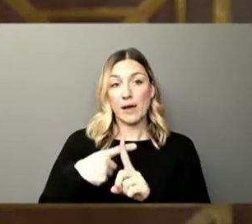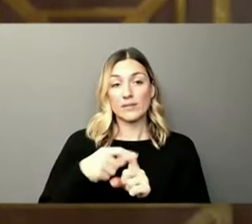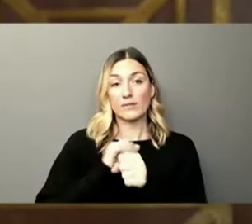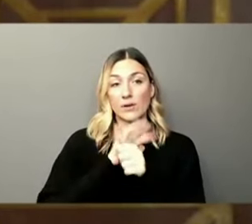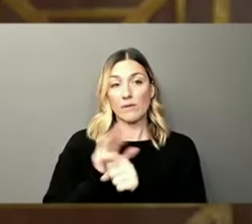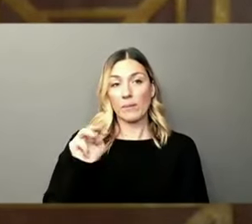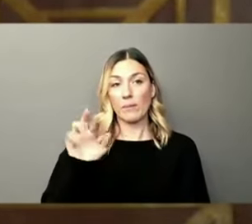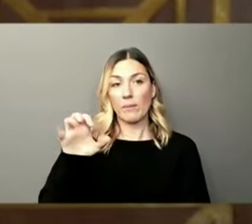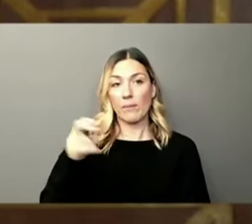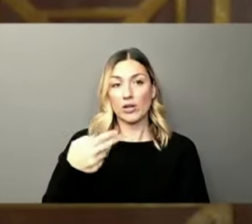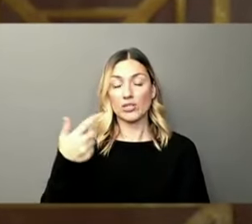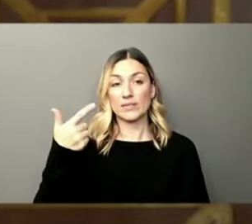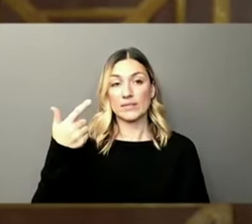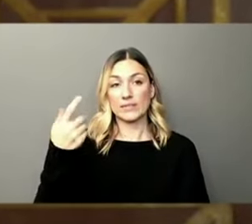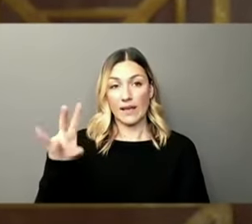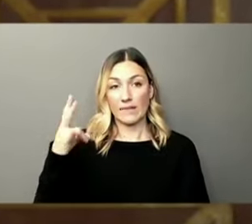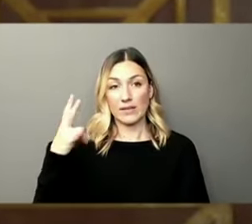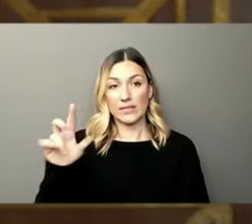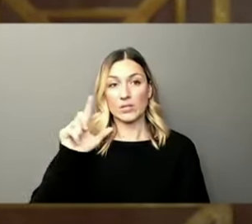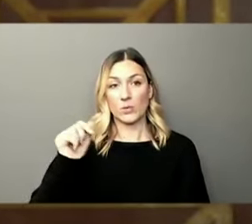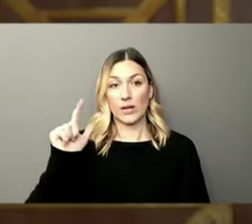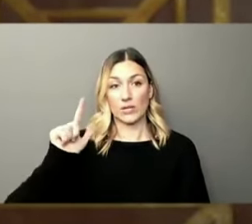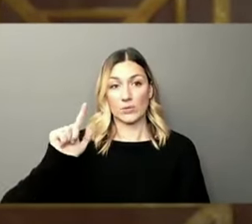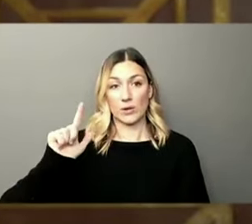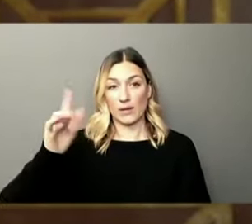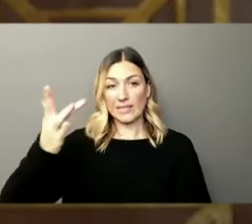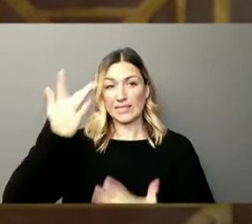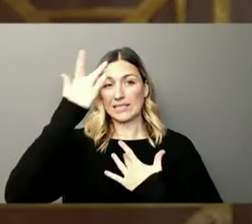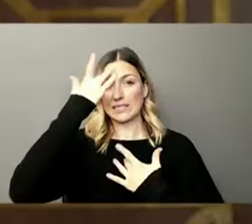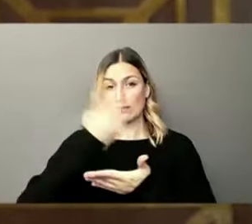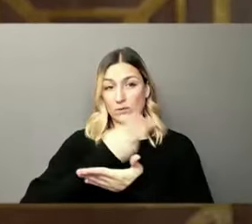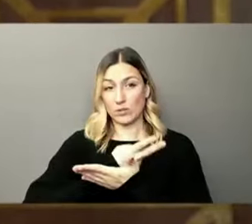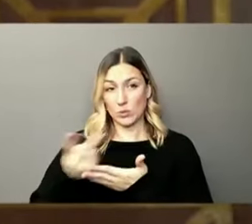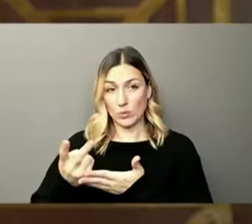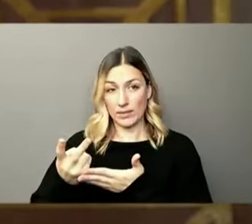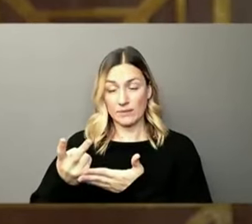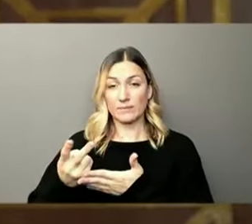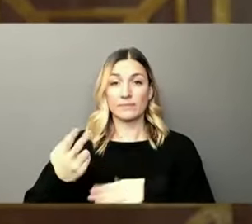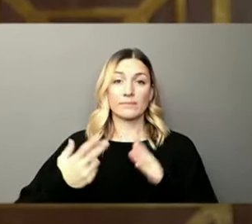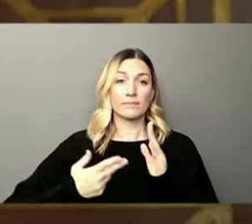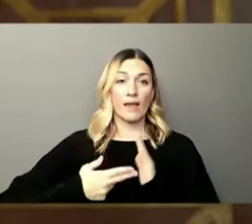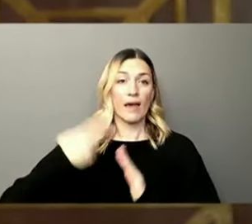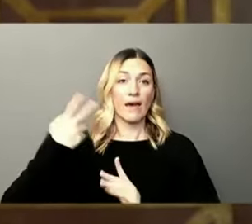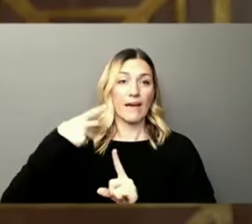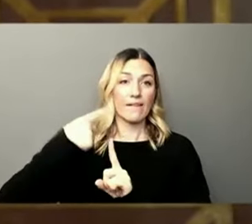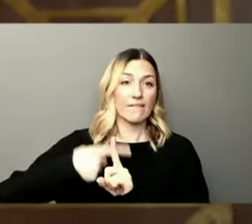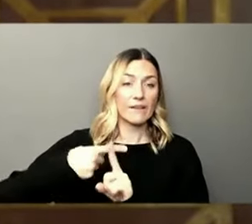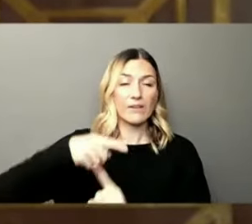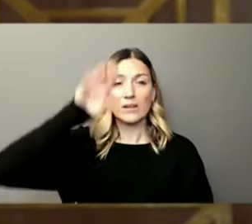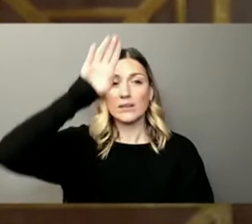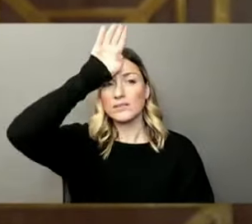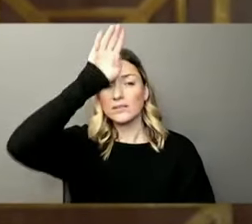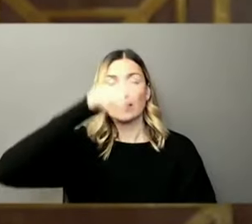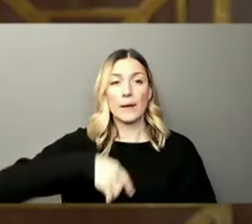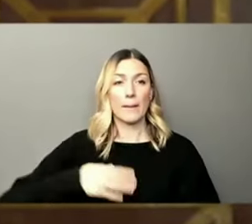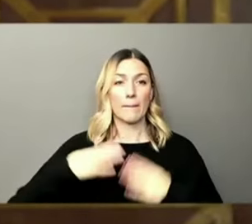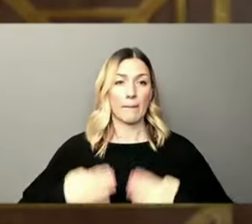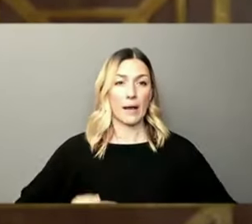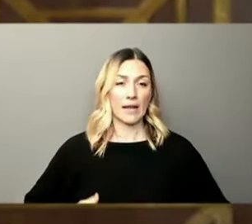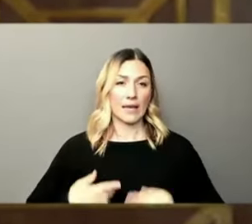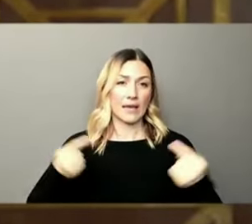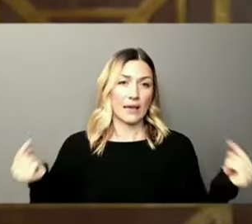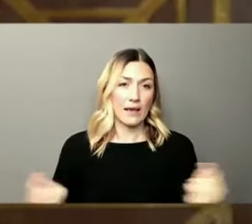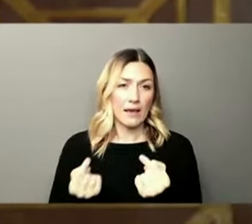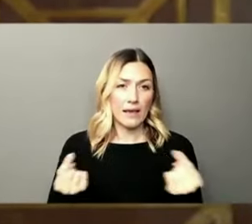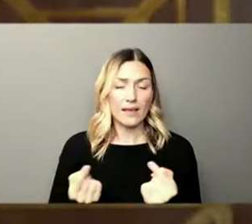17th, 2021. I was sick with COVID for 2 weeks. I had a high fever and intense body aches. Although I didn't feel